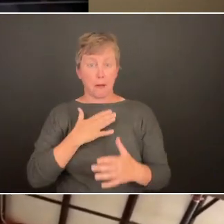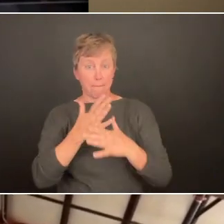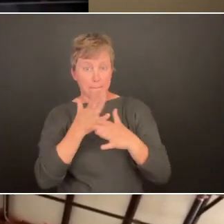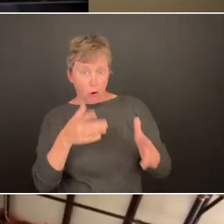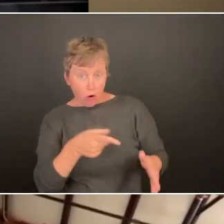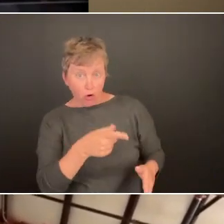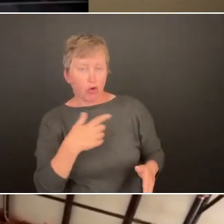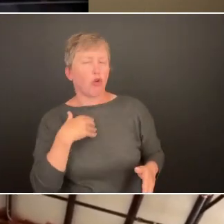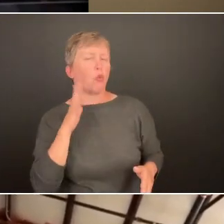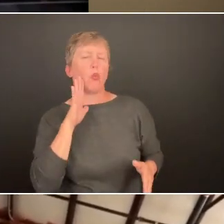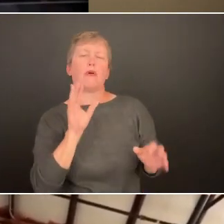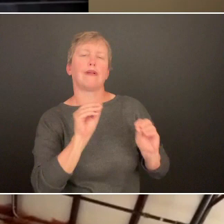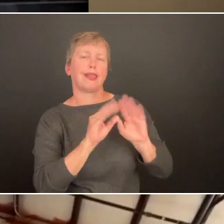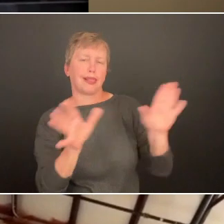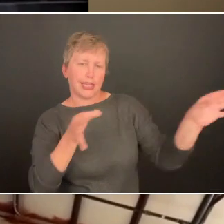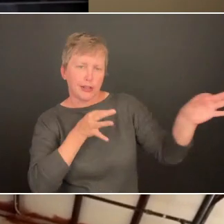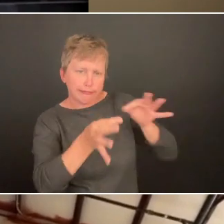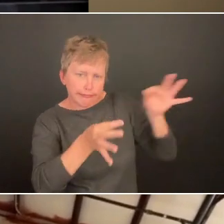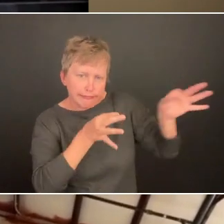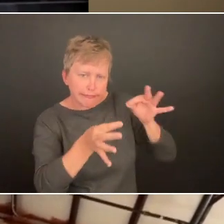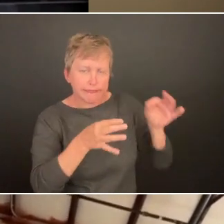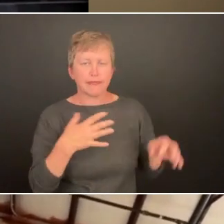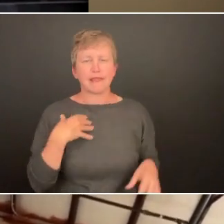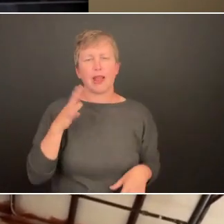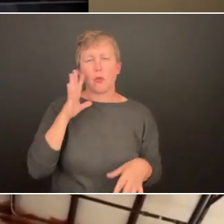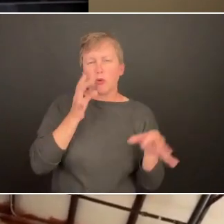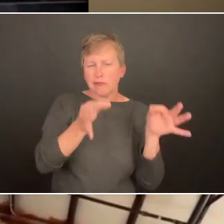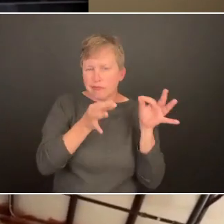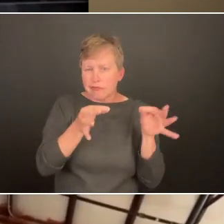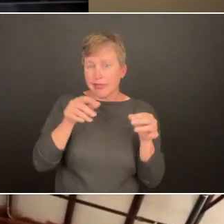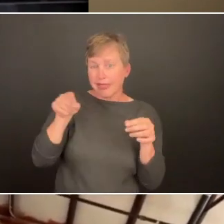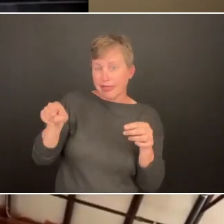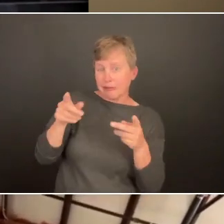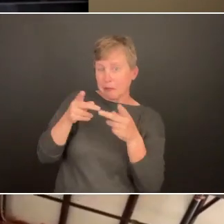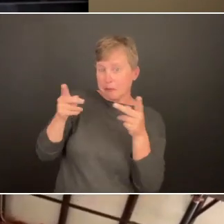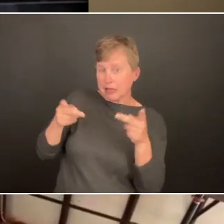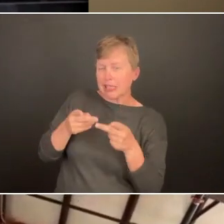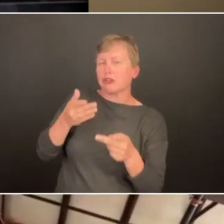for me a little bit. On my side is